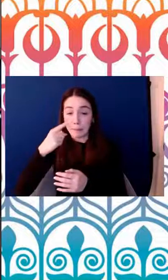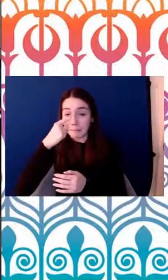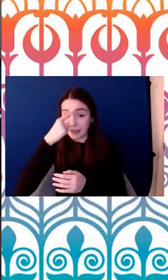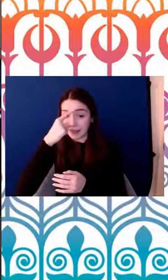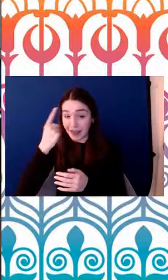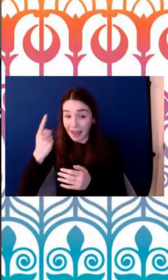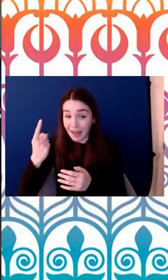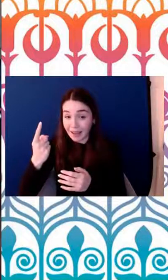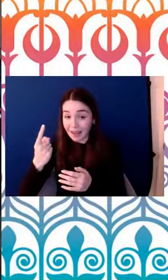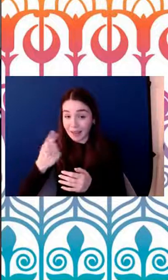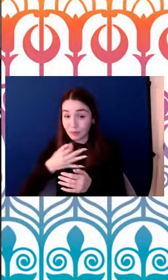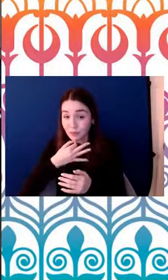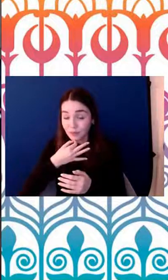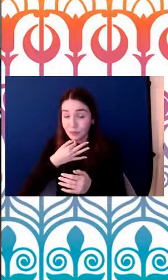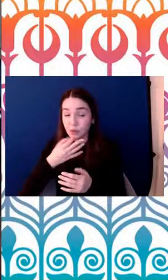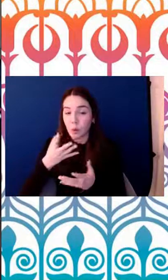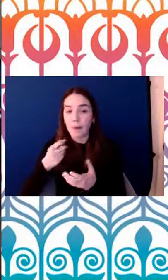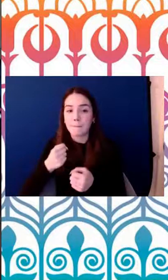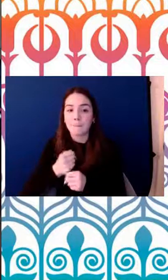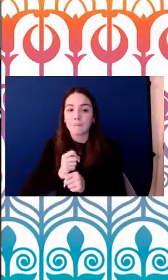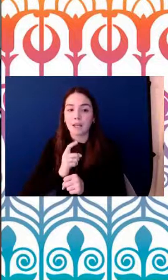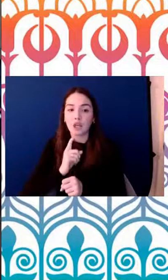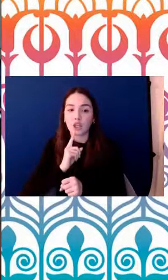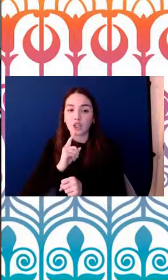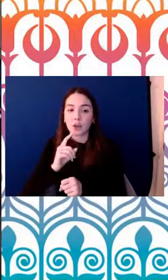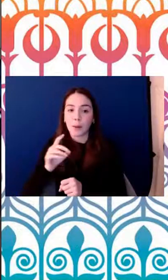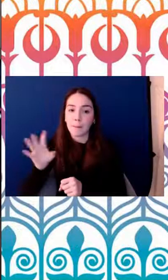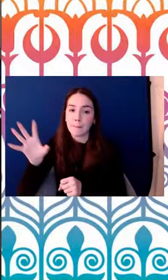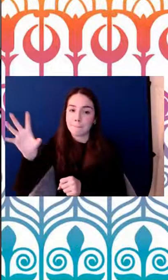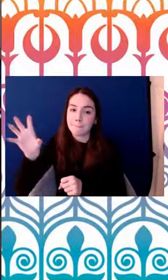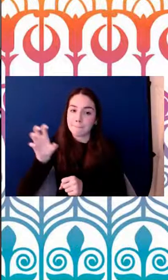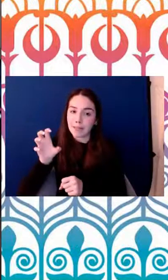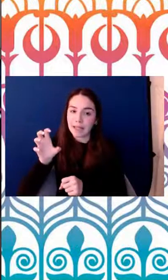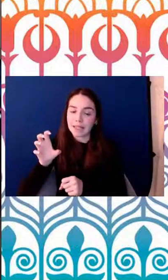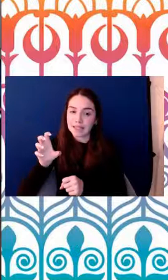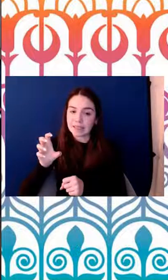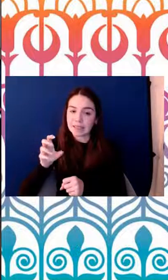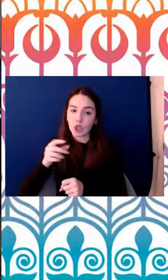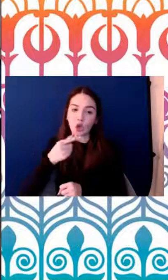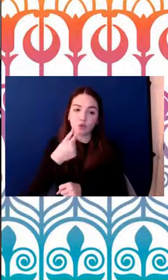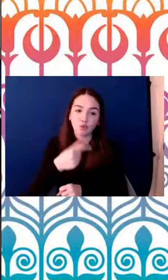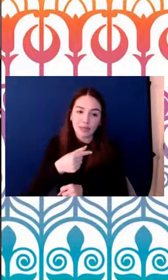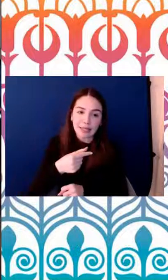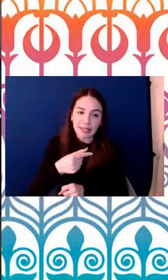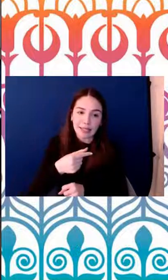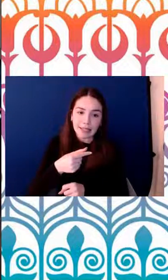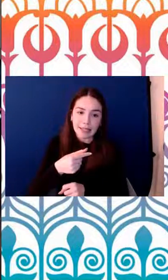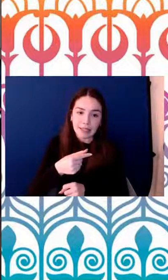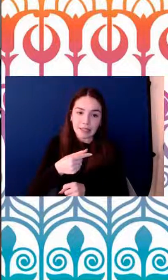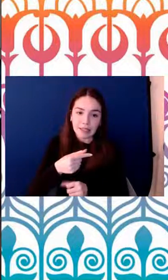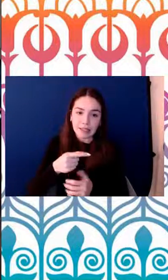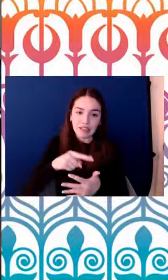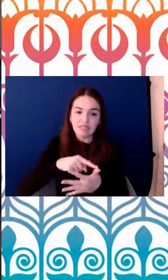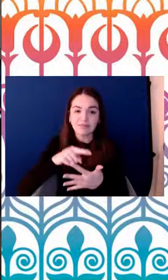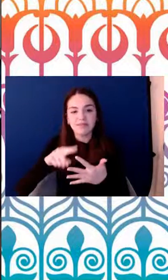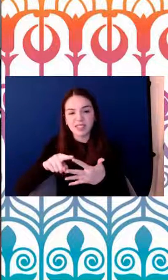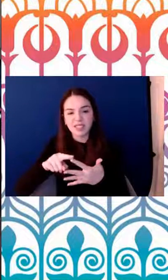want to make sure that you pick it on this side, the green or kind of green, or if you want to eat them right away, you can get them